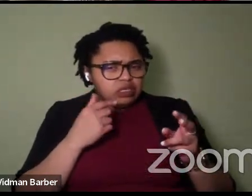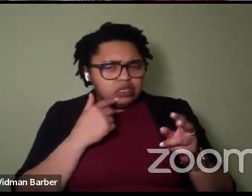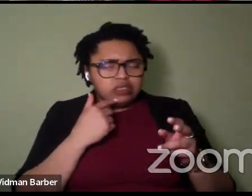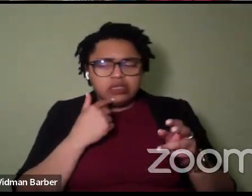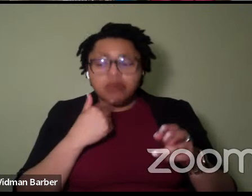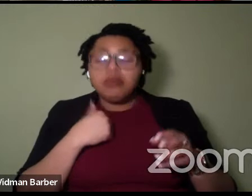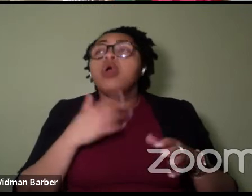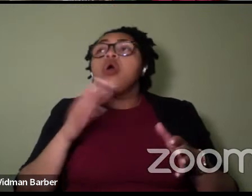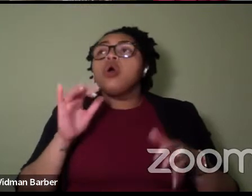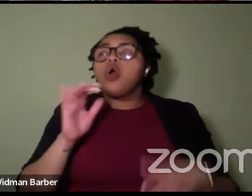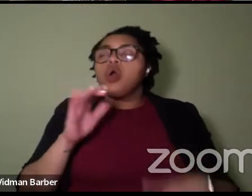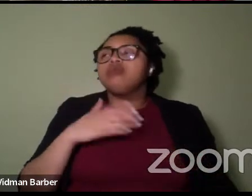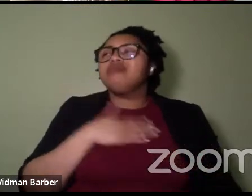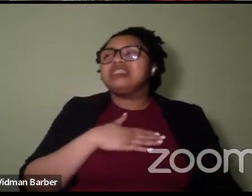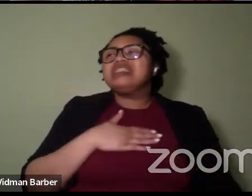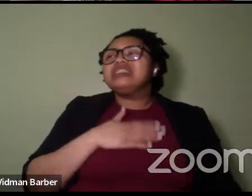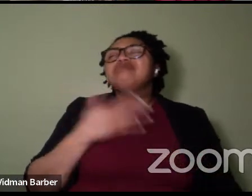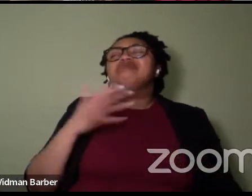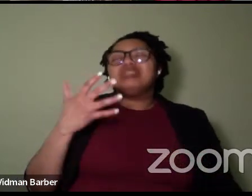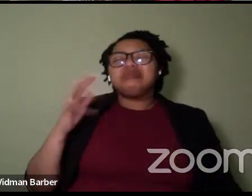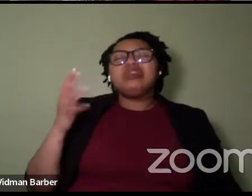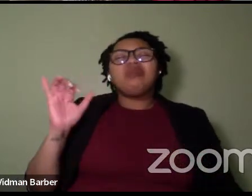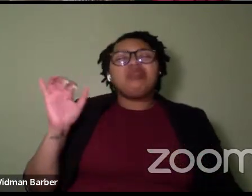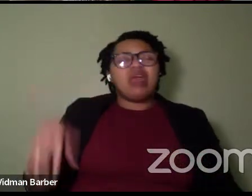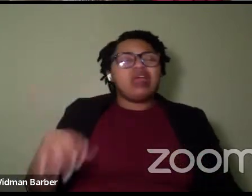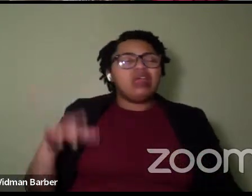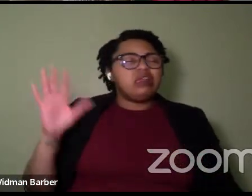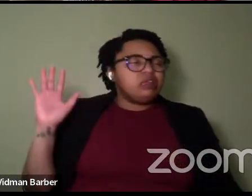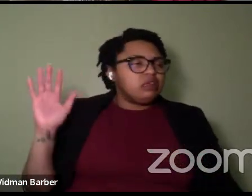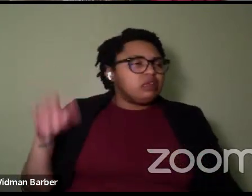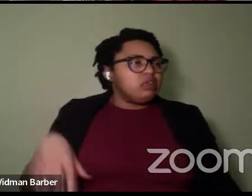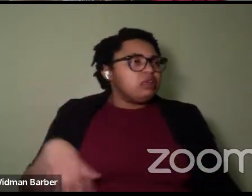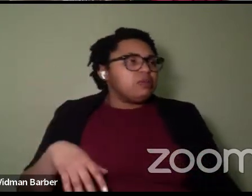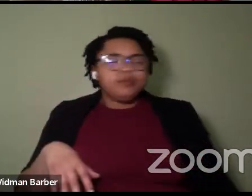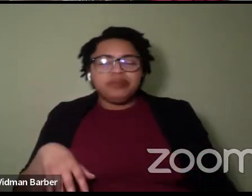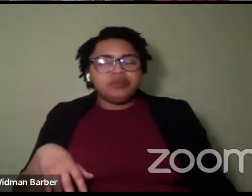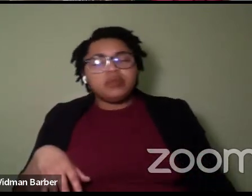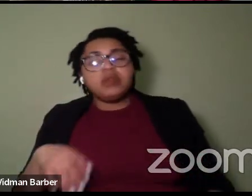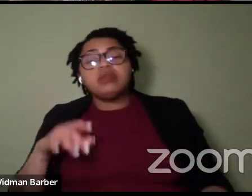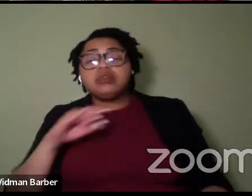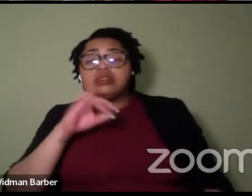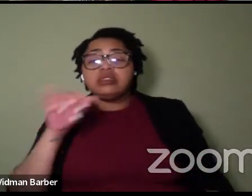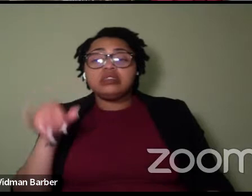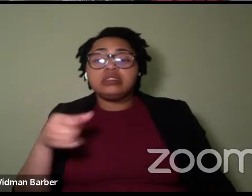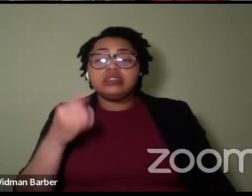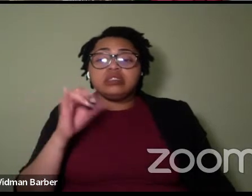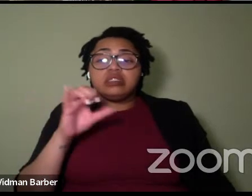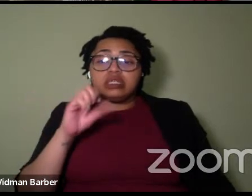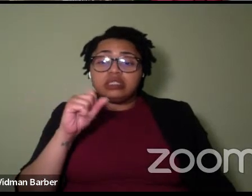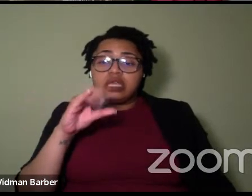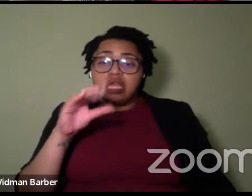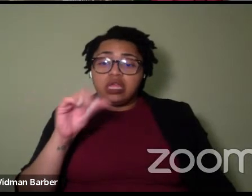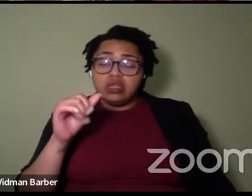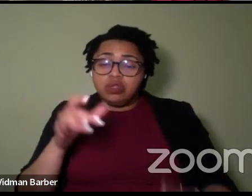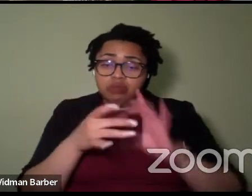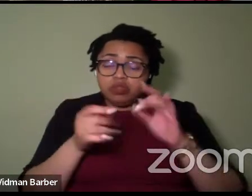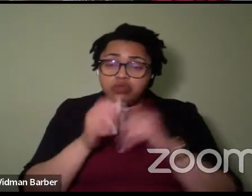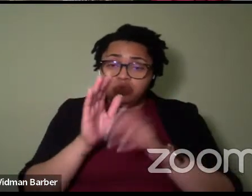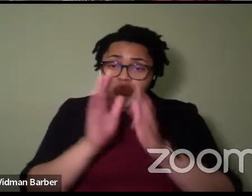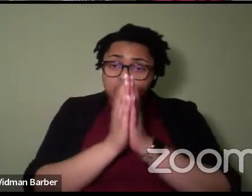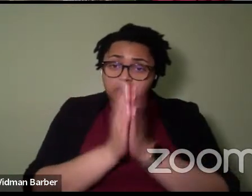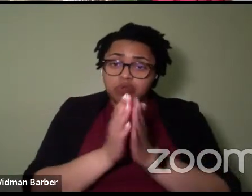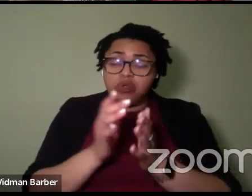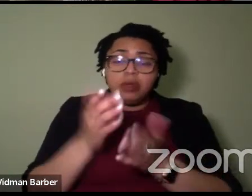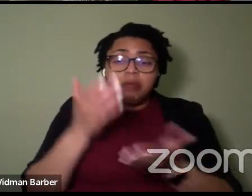that. So, Jessica, something that you mentioned with your book is that maybe the feedback of, you didn't provide